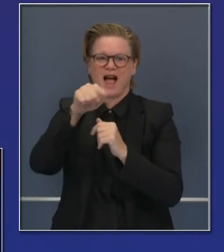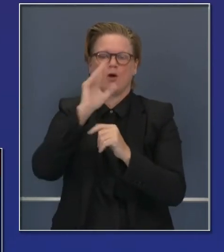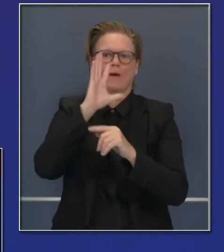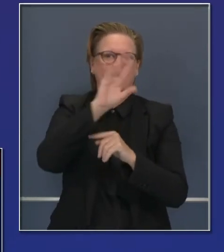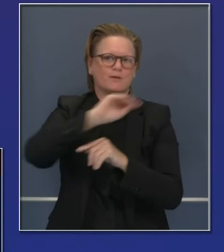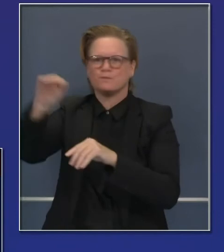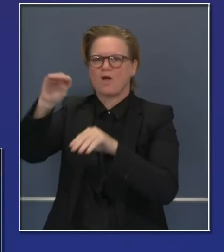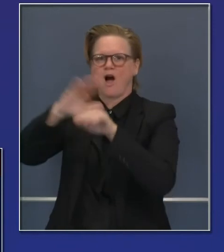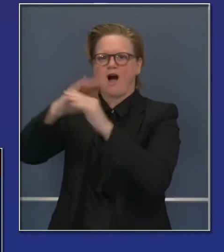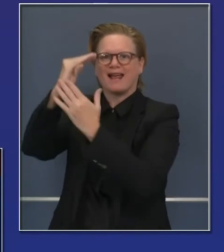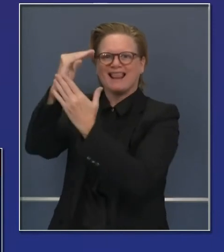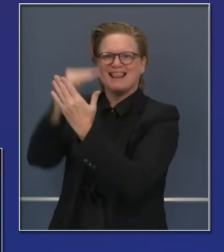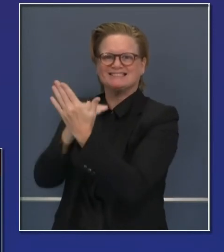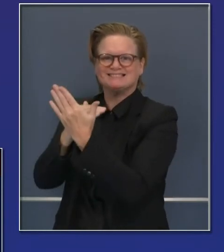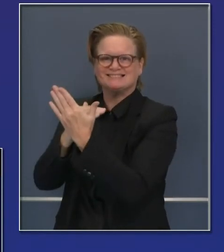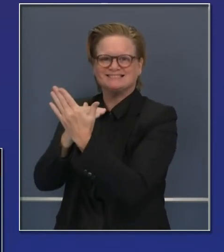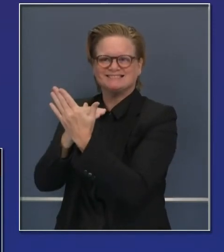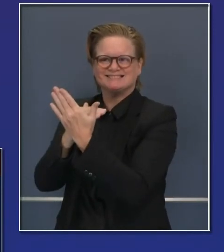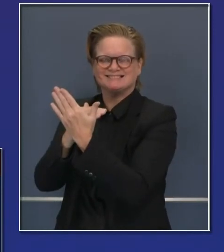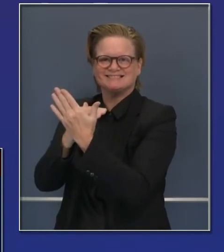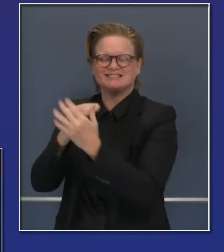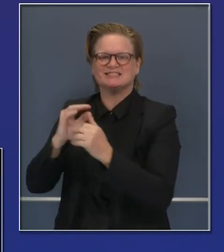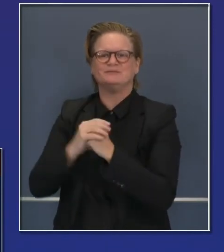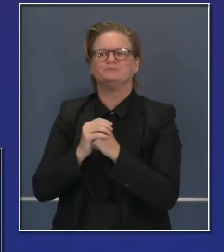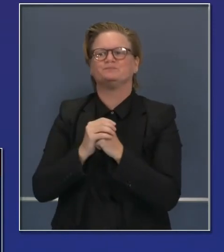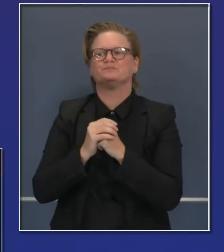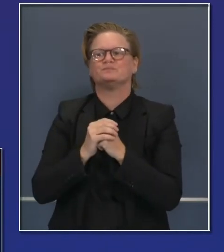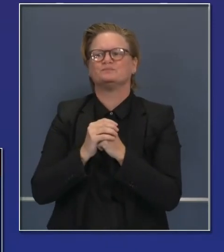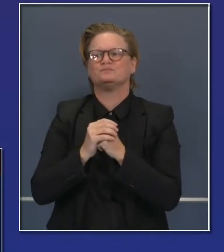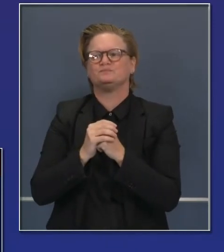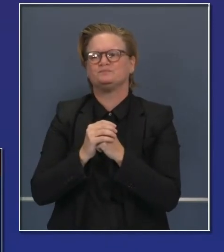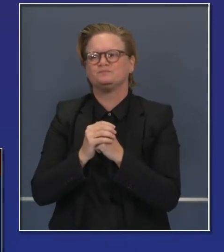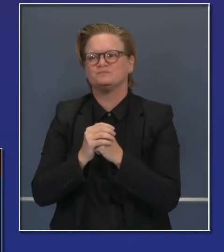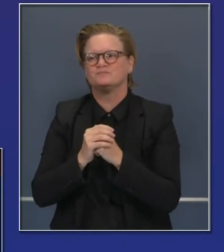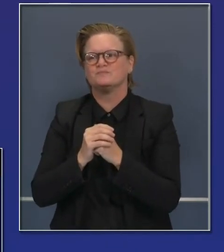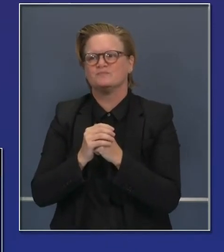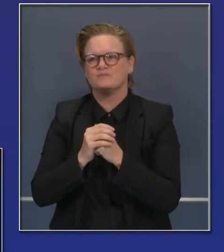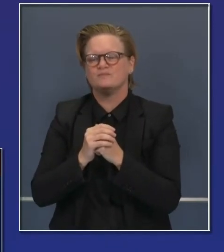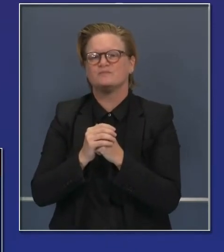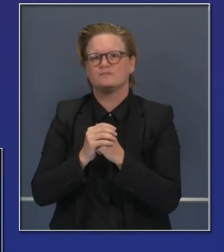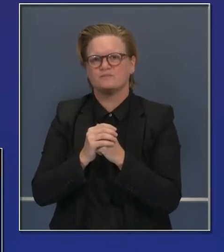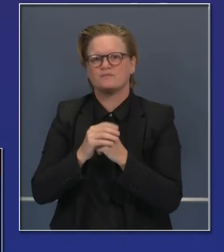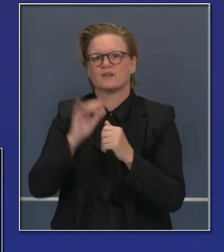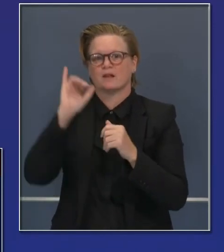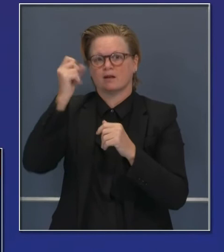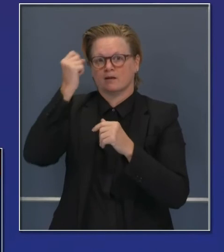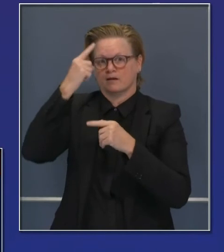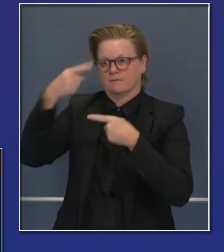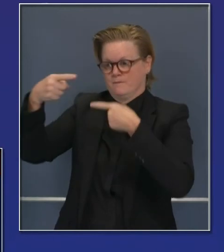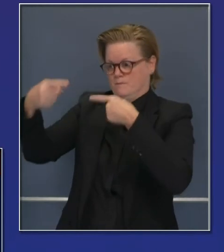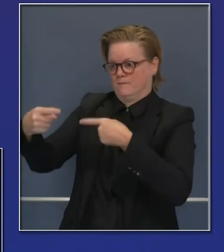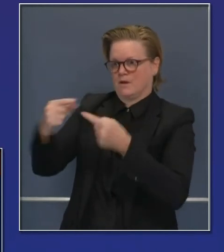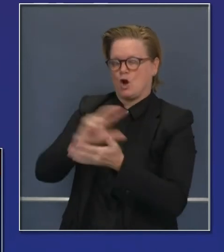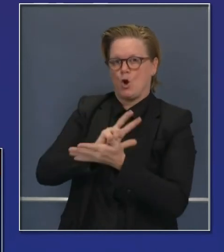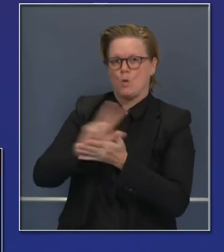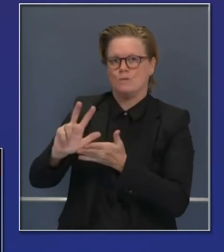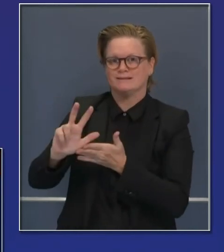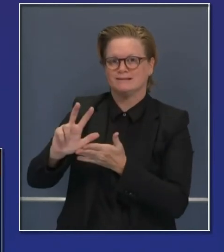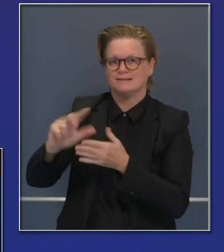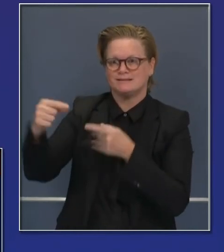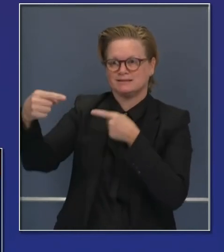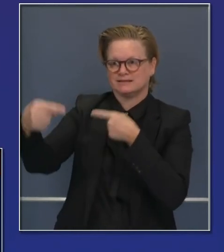the soonest. So we will look 3 weeks from whenever a region passes that initial less than